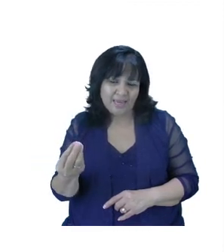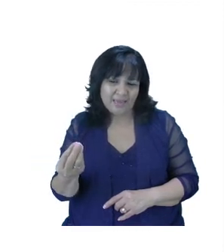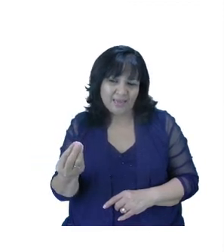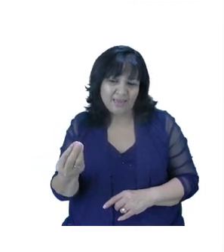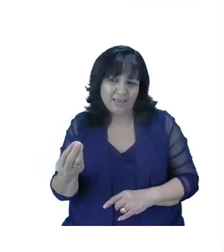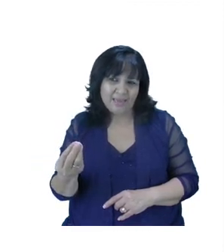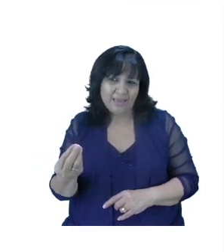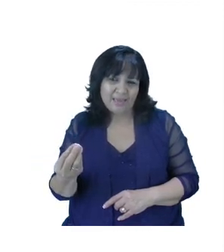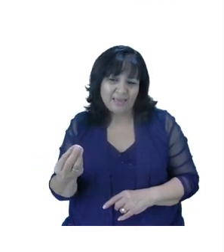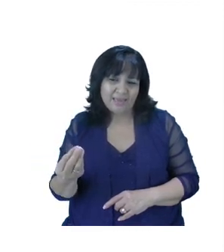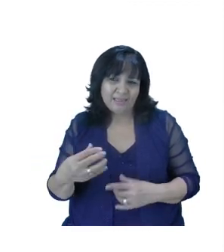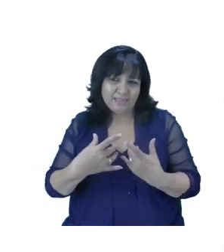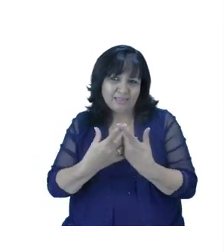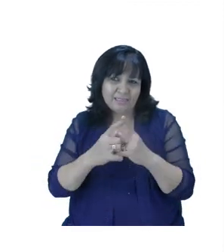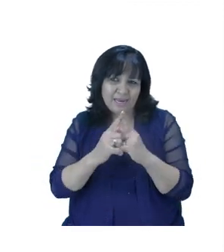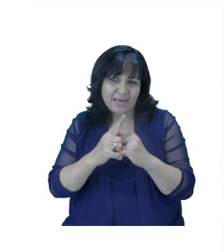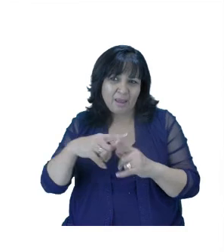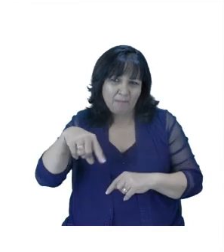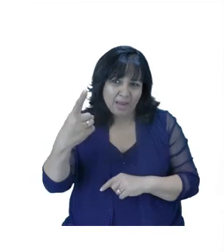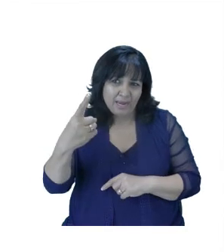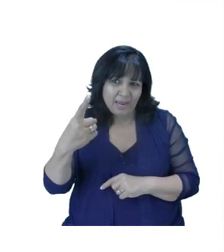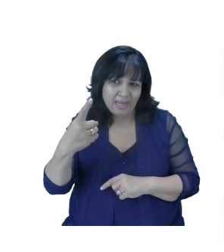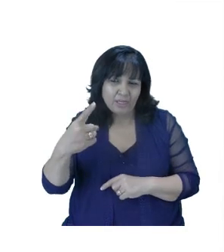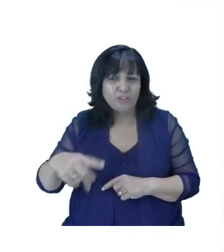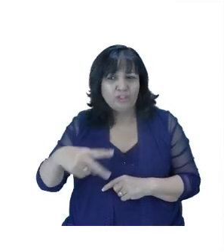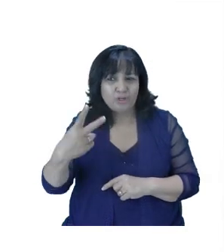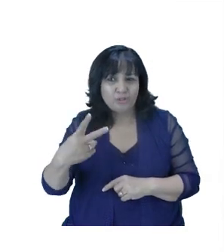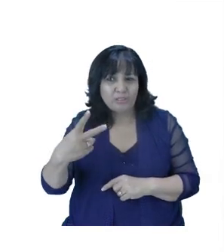Saturday. Sunday,